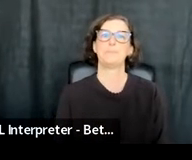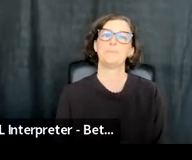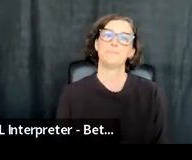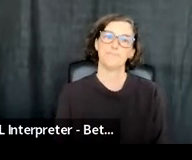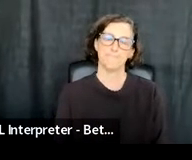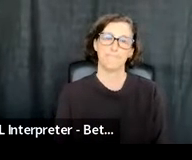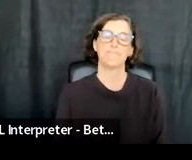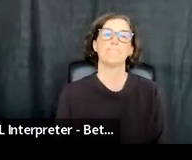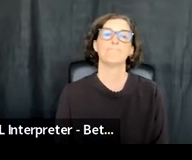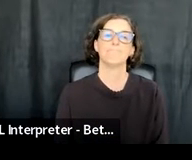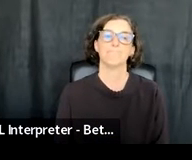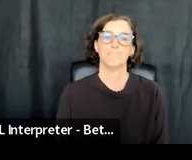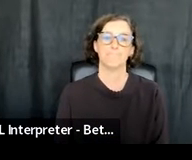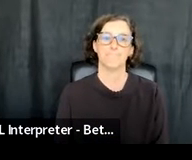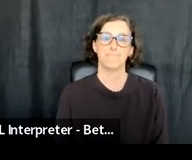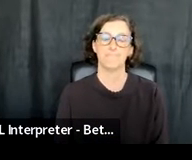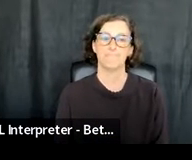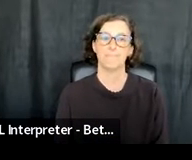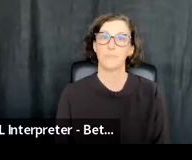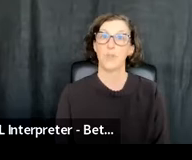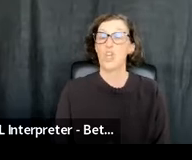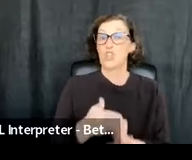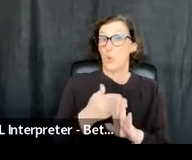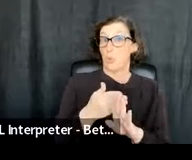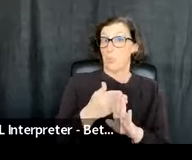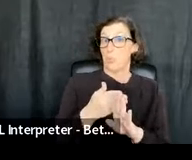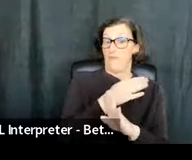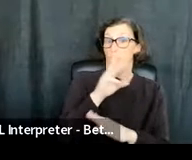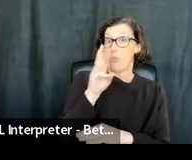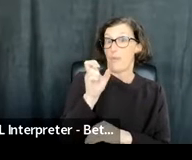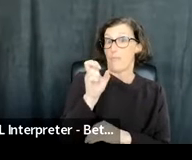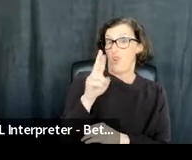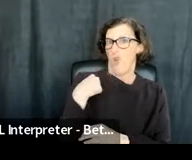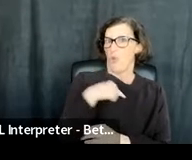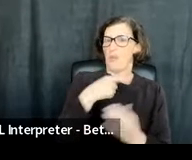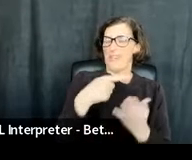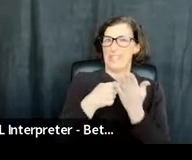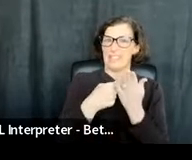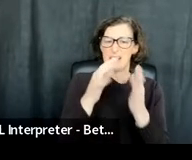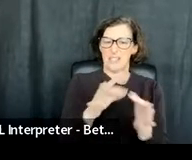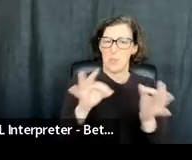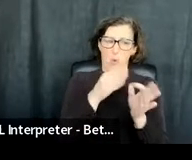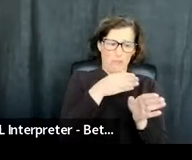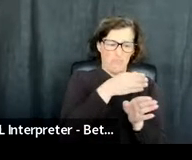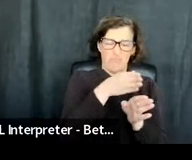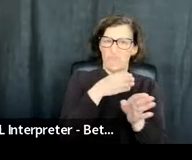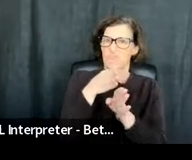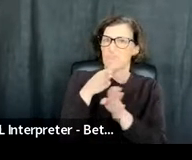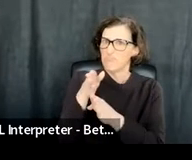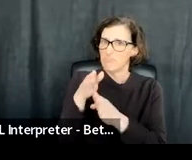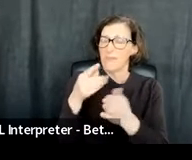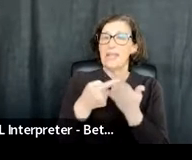So the previous webinar, we discussed some key areas kind of covering the